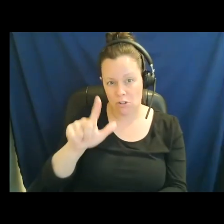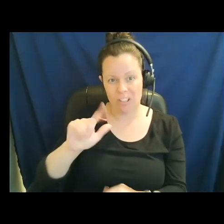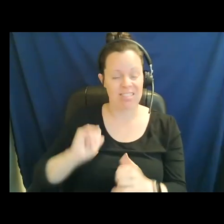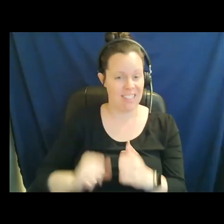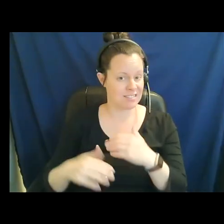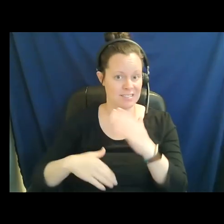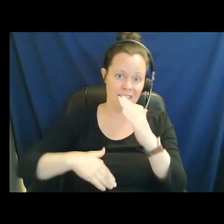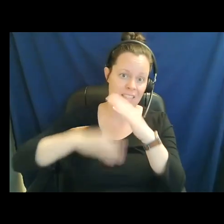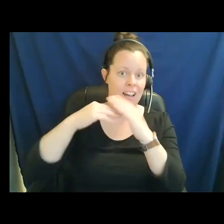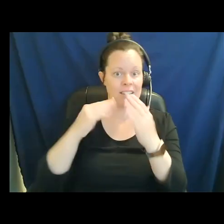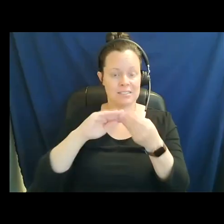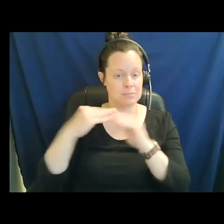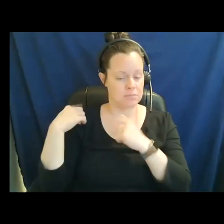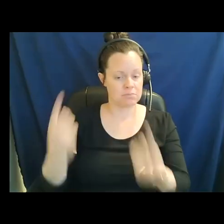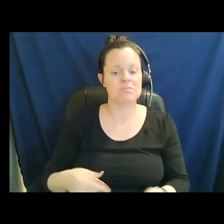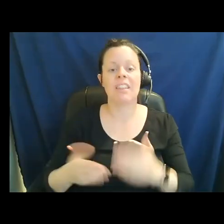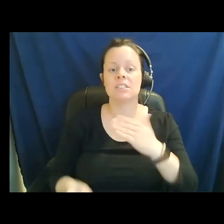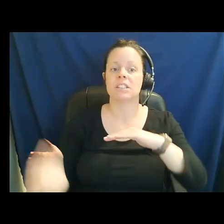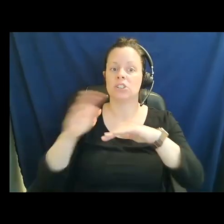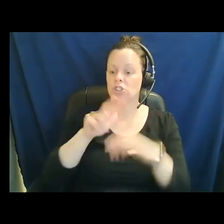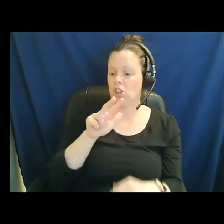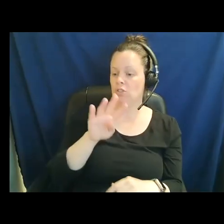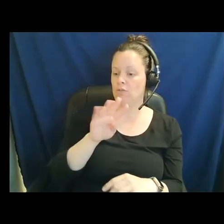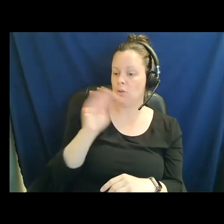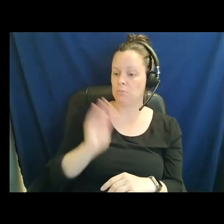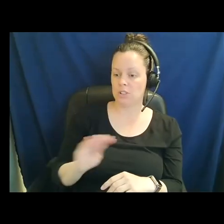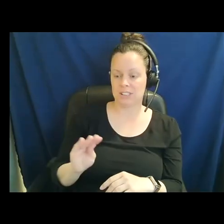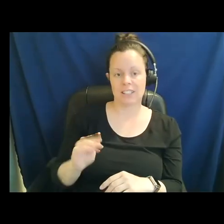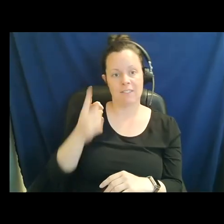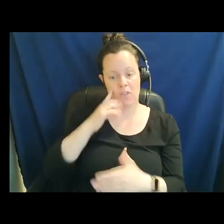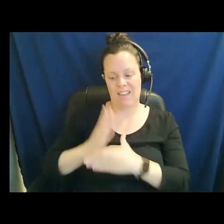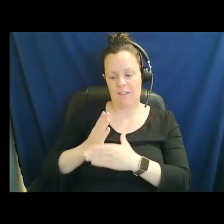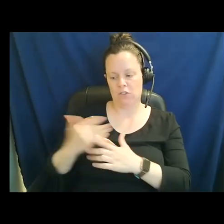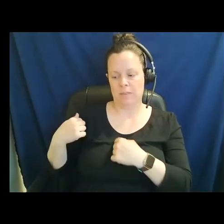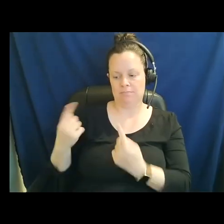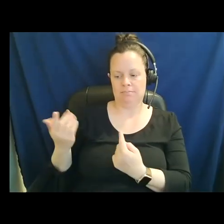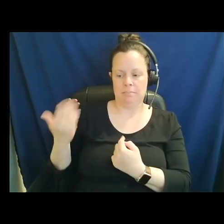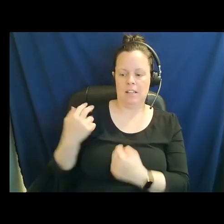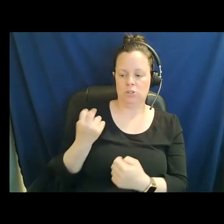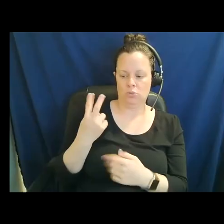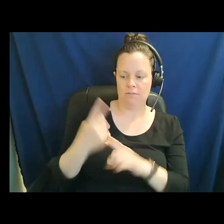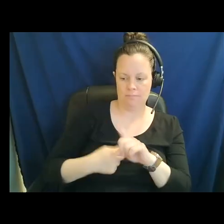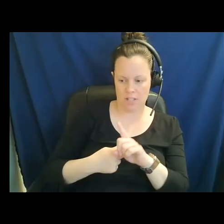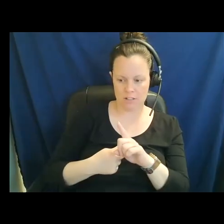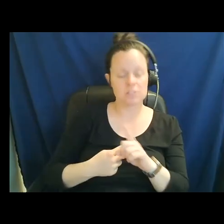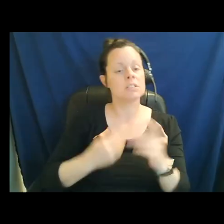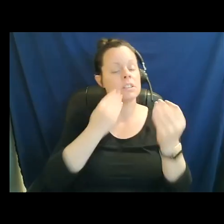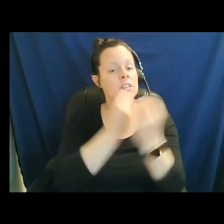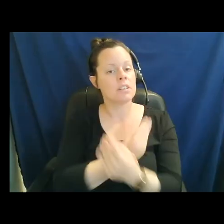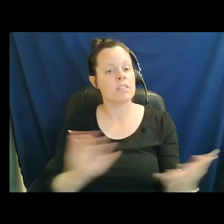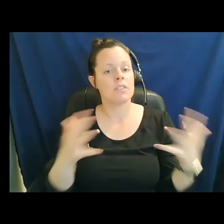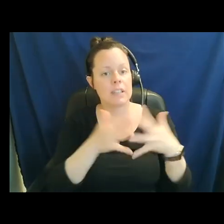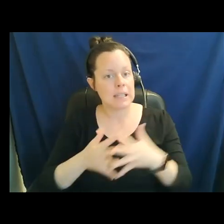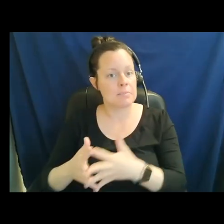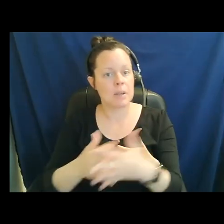This was up 34% from the average over the previous 12 months. And then the Feeding America Food Bank